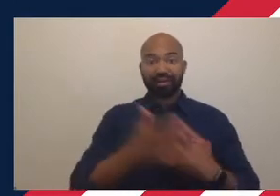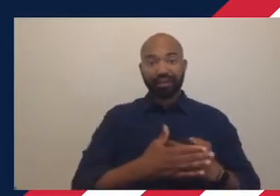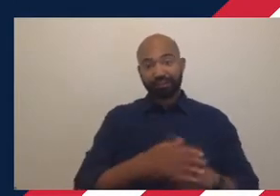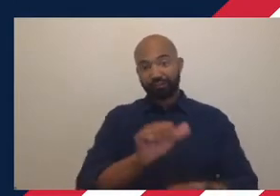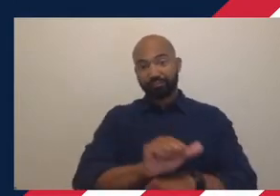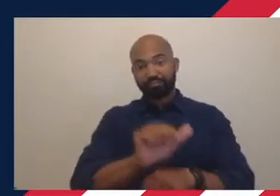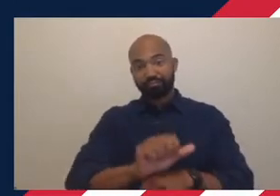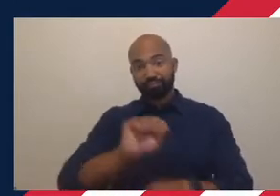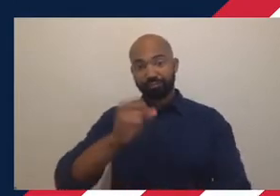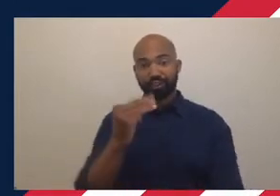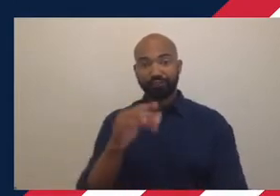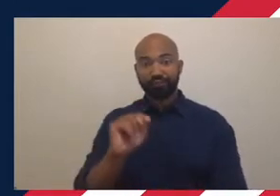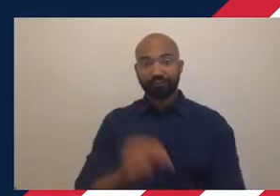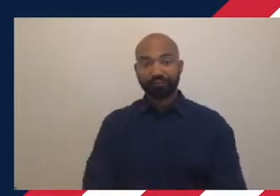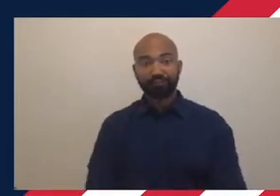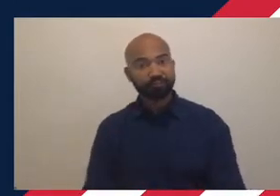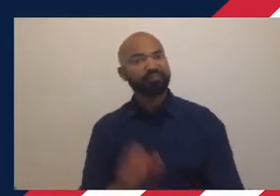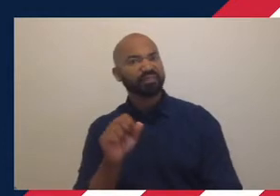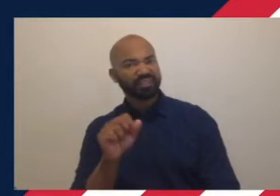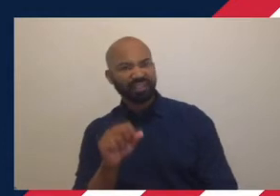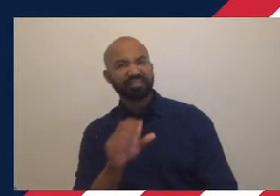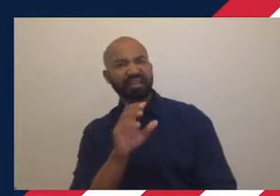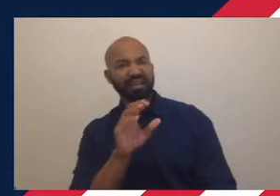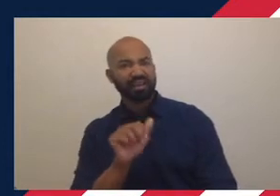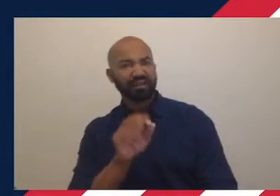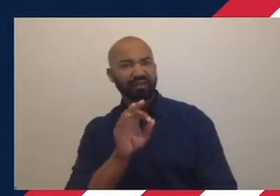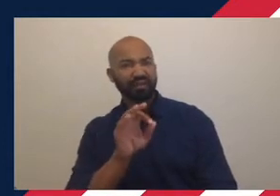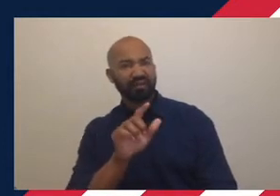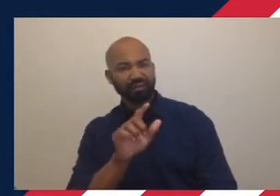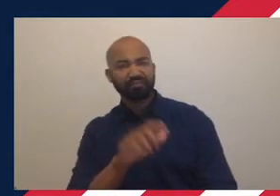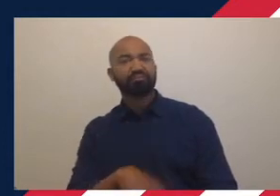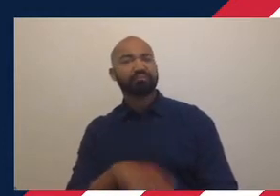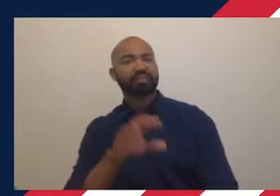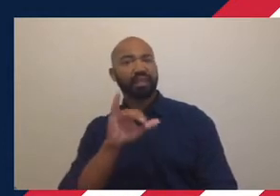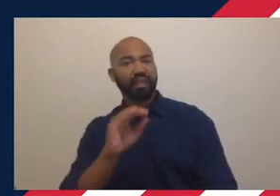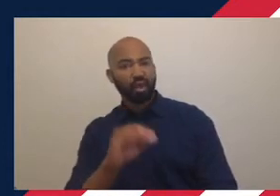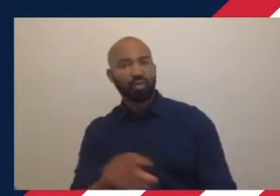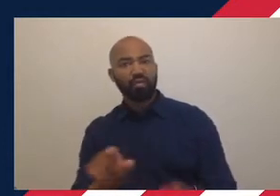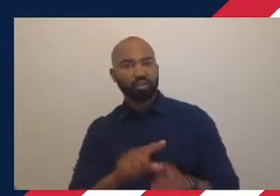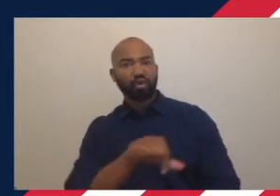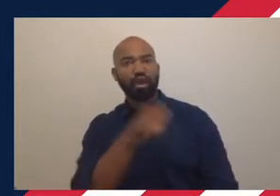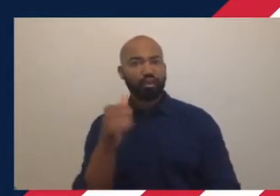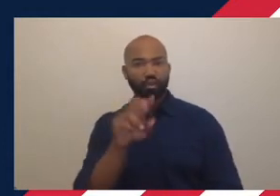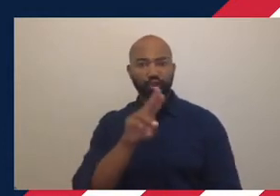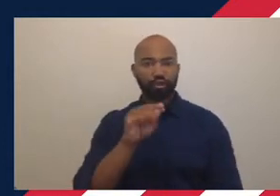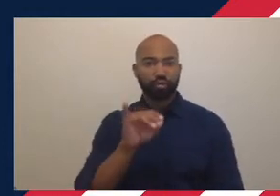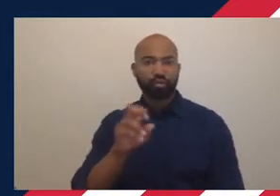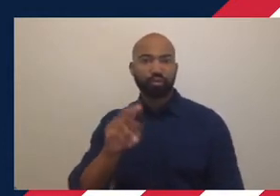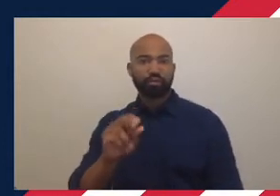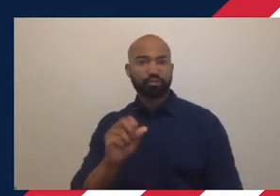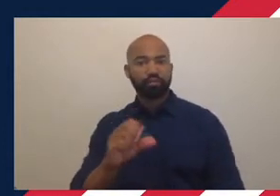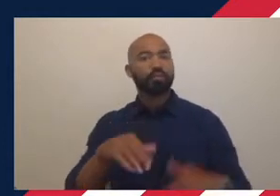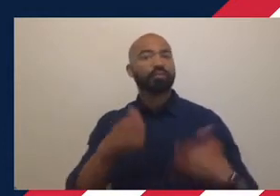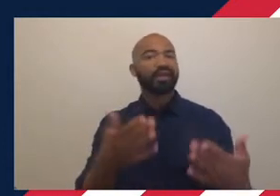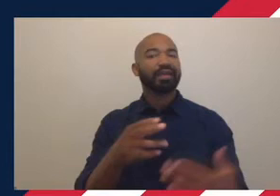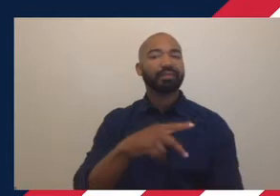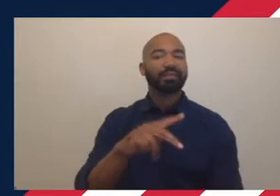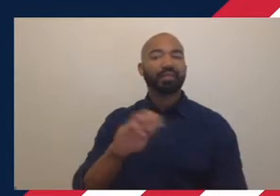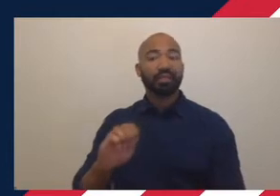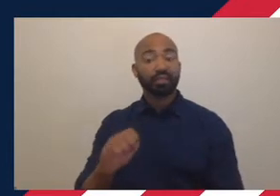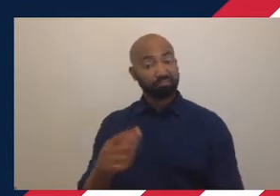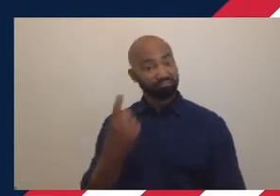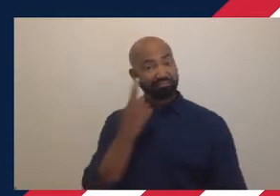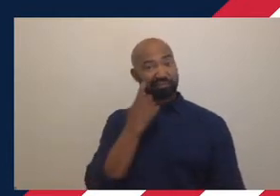of the unions, including the AFL-CIO and AFT, have been distributing PPE. We just sent more PPE out